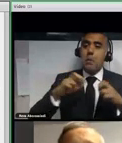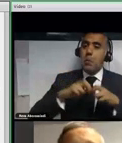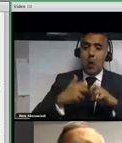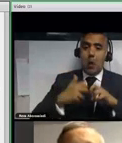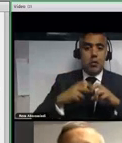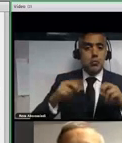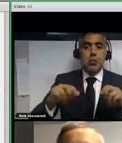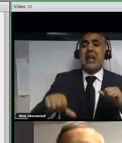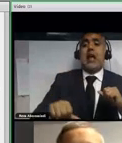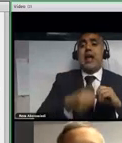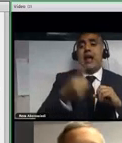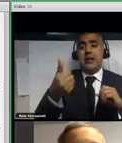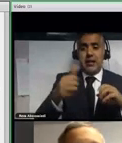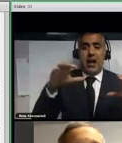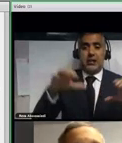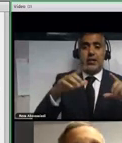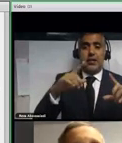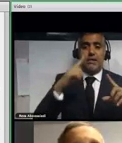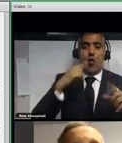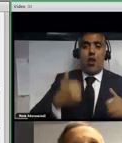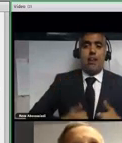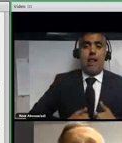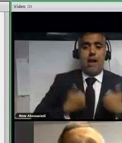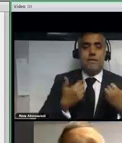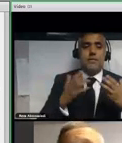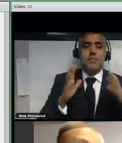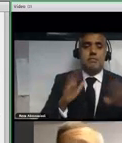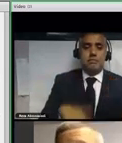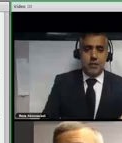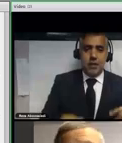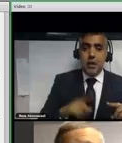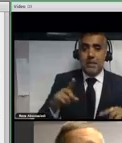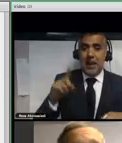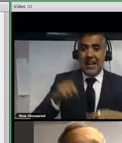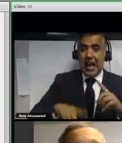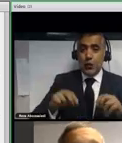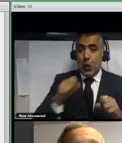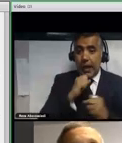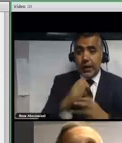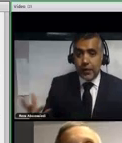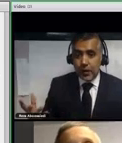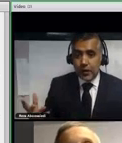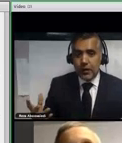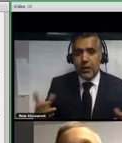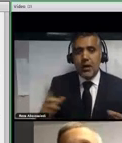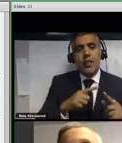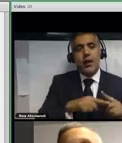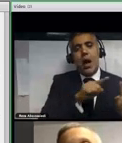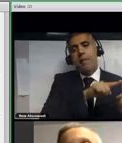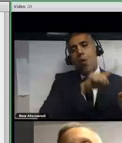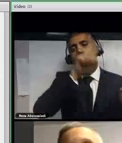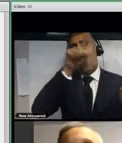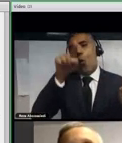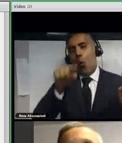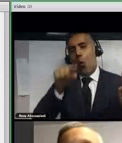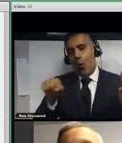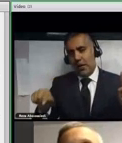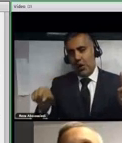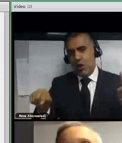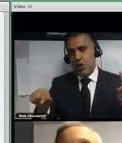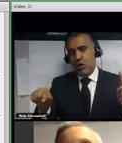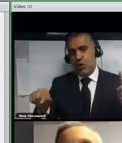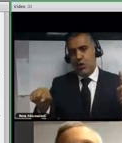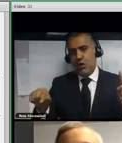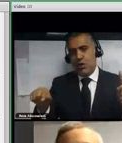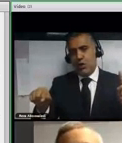of living. However, if I can't do anything, then I'm all the way over here, right? So